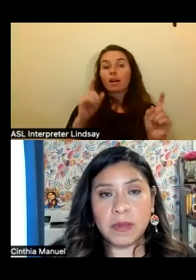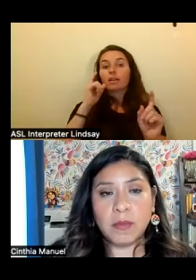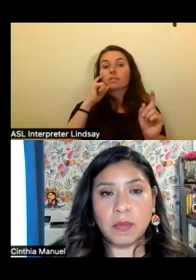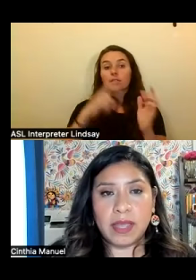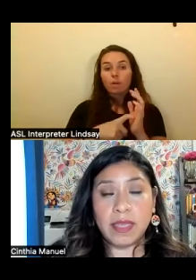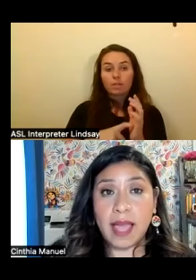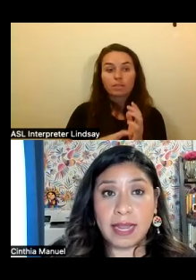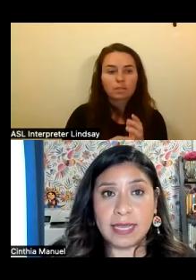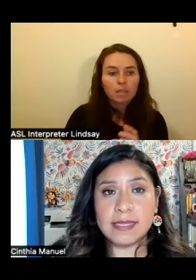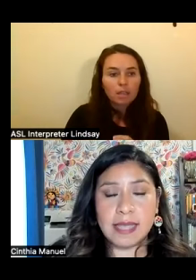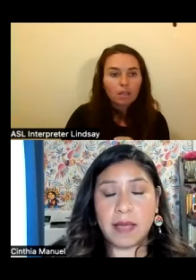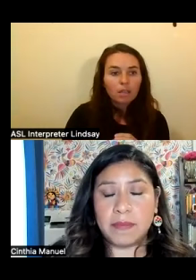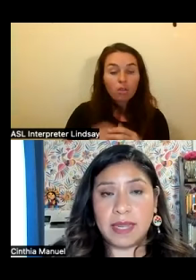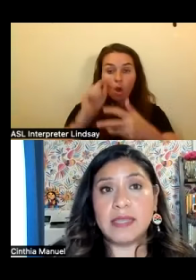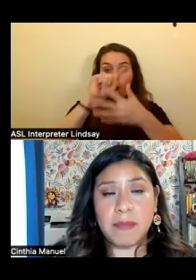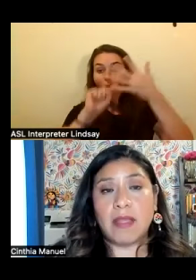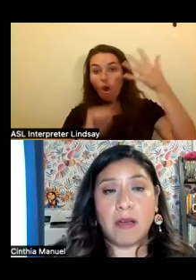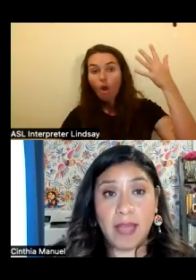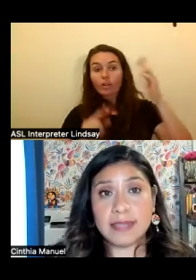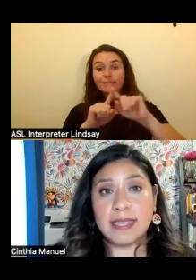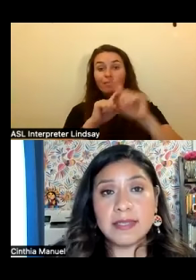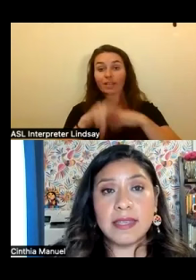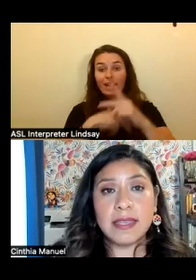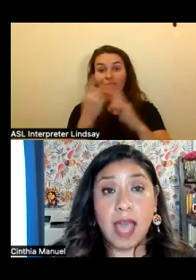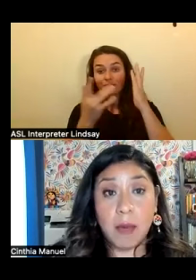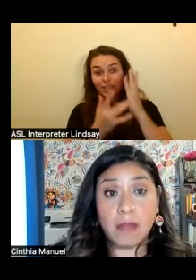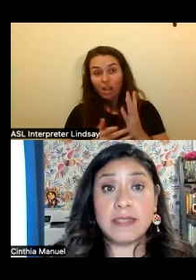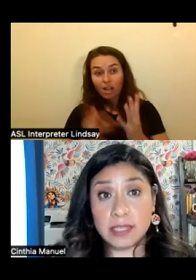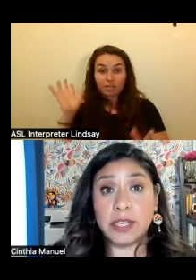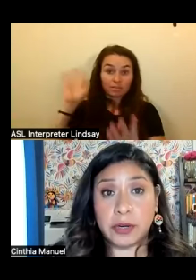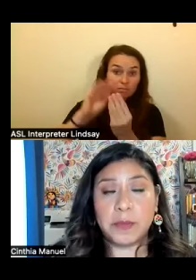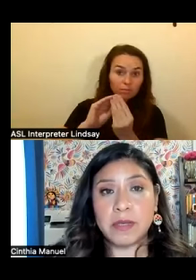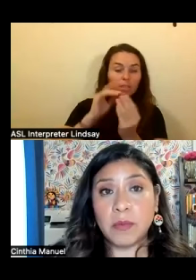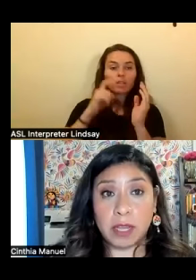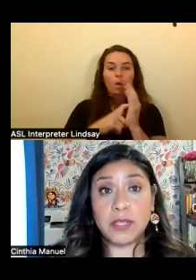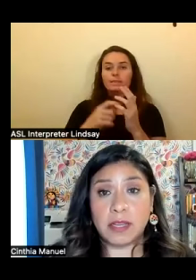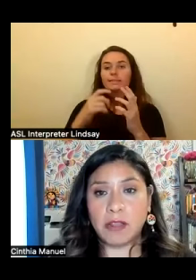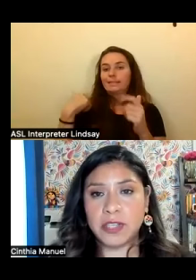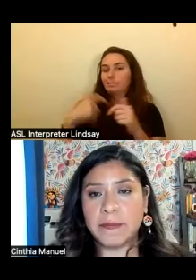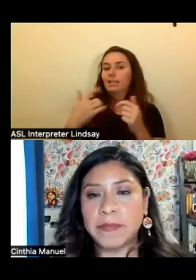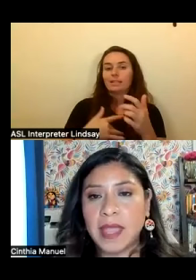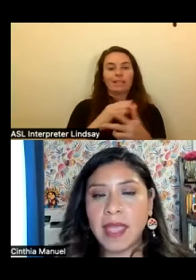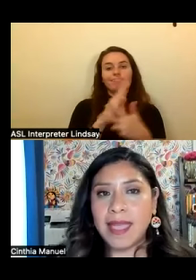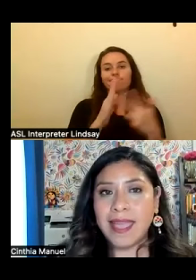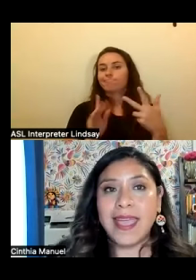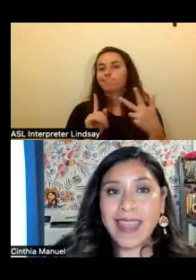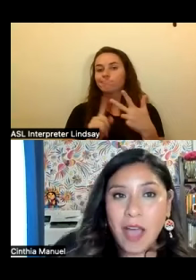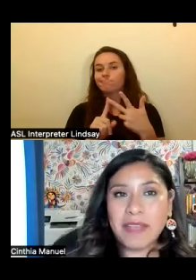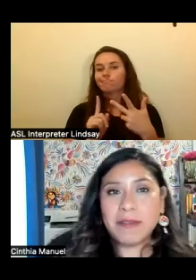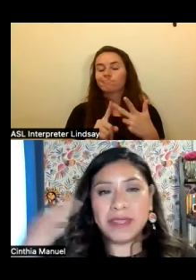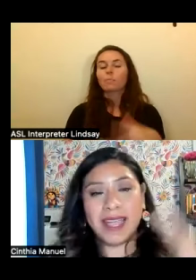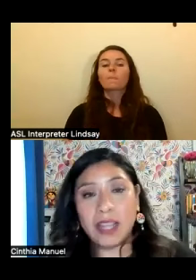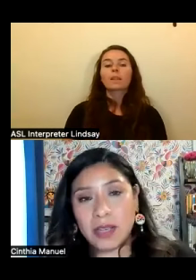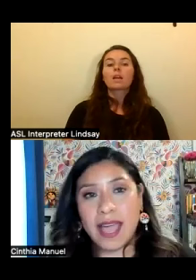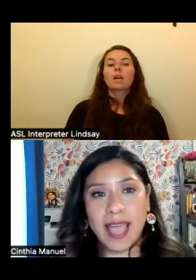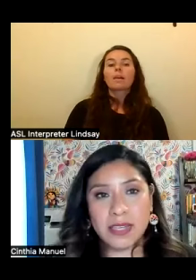group with at least the least amount of access amongst these 3 groups when it comes to technology. Now, if